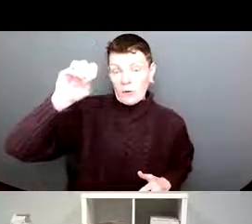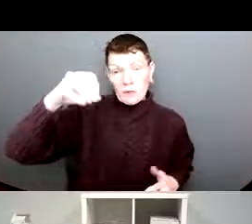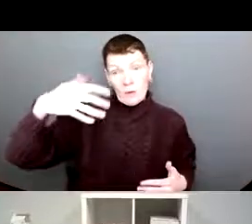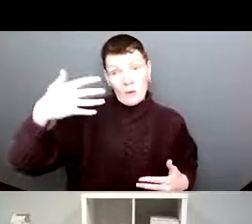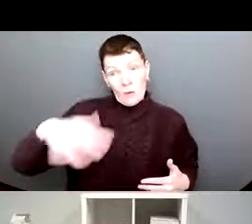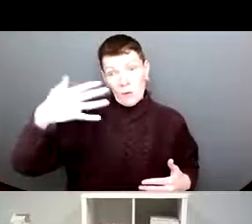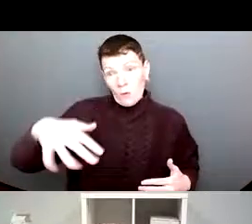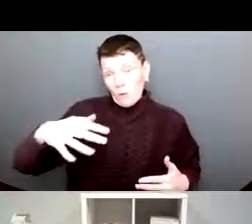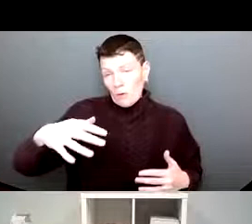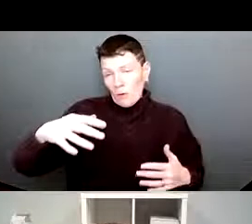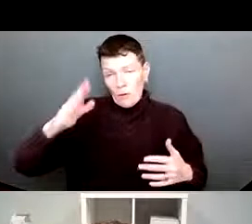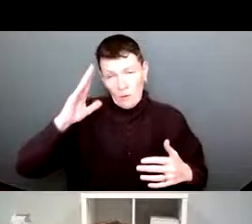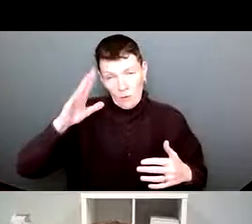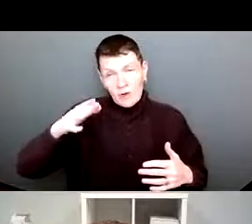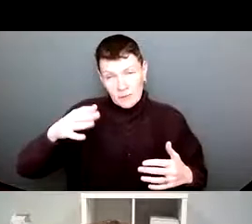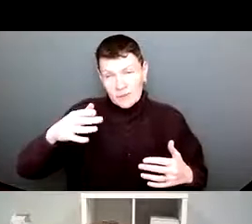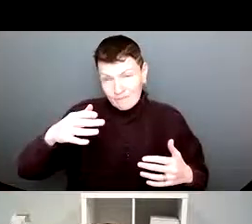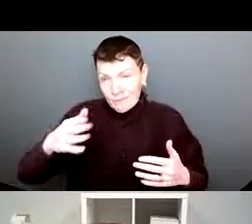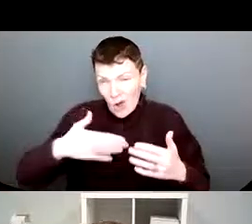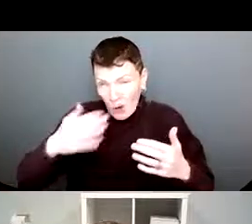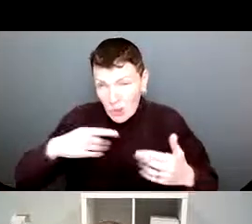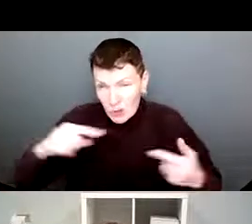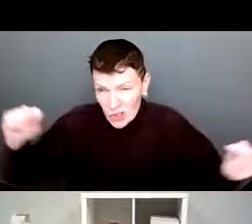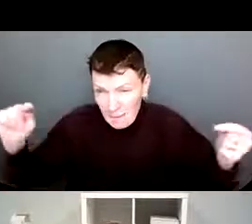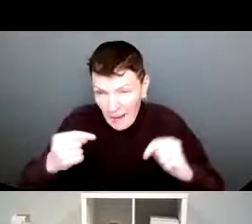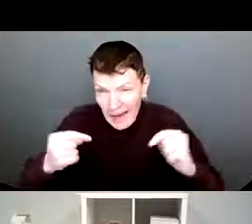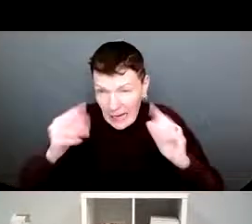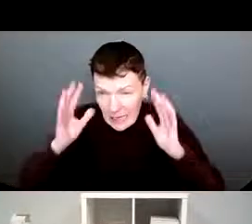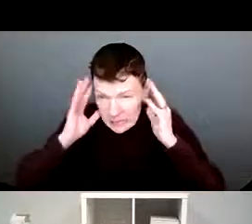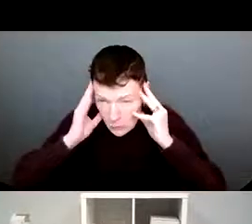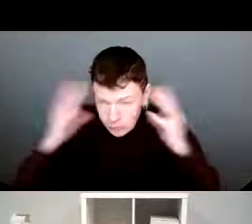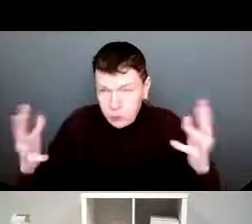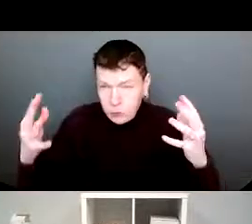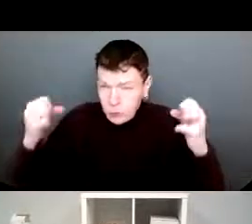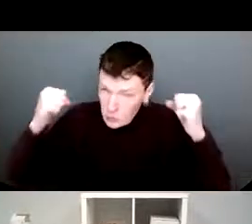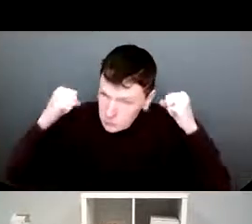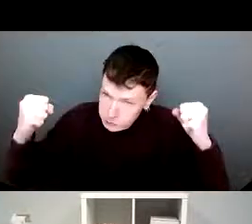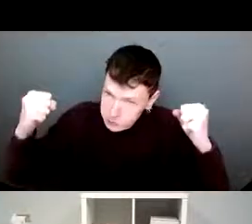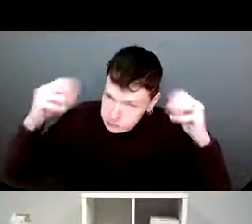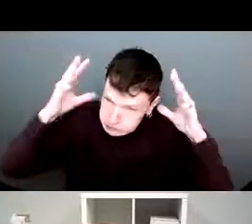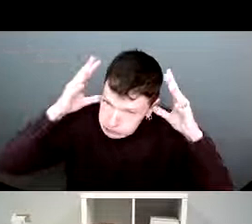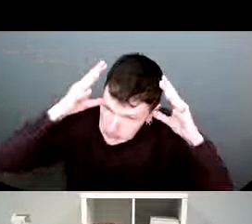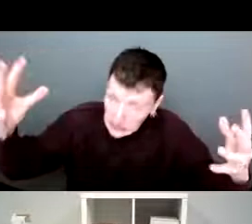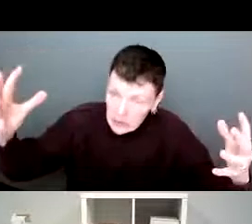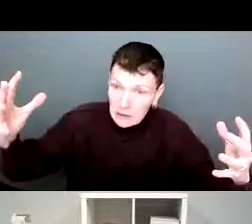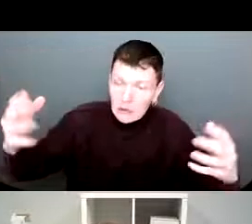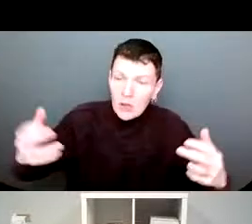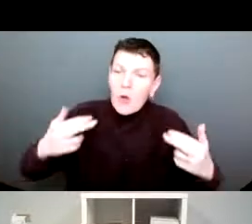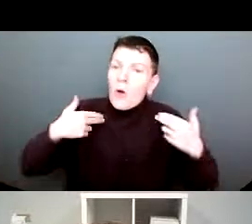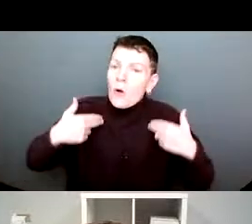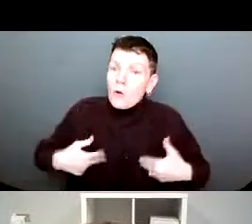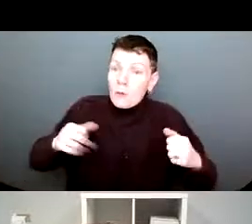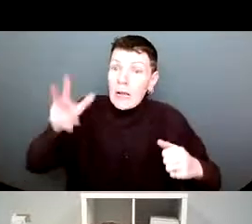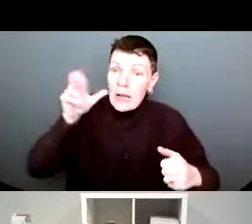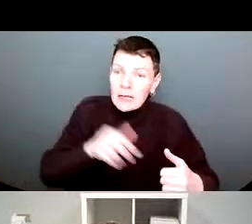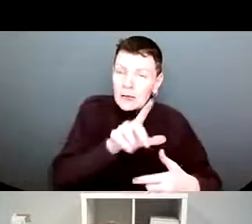cause you almost physical pain. It's extremely, extremely loud. Now, the human ear can hear between 20